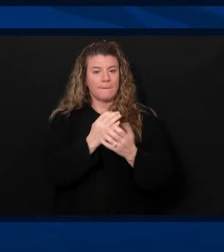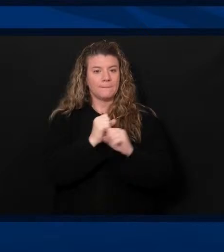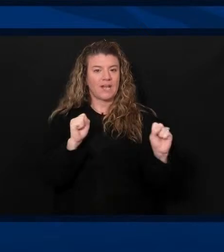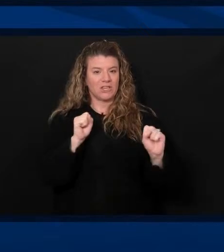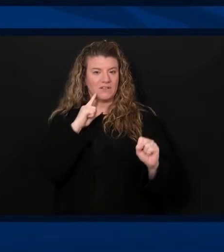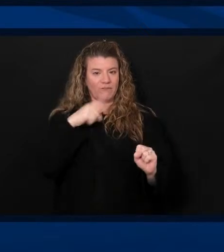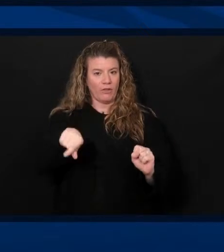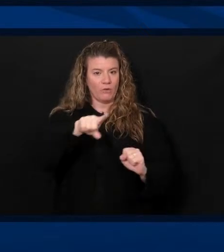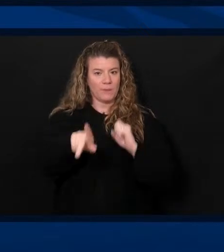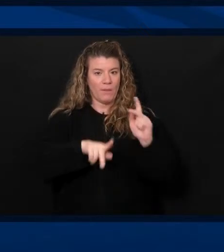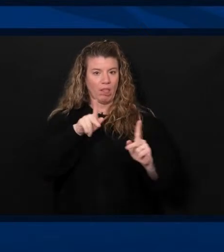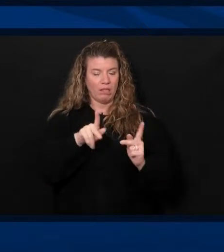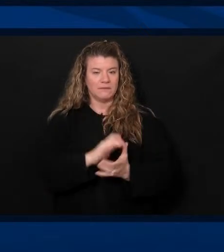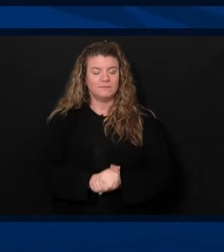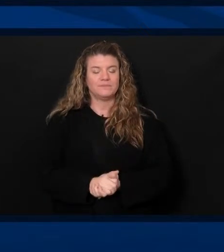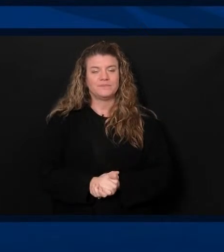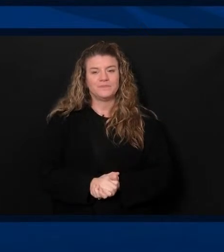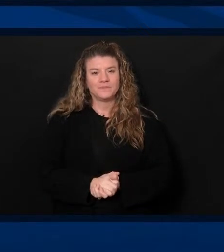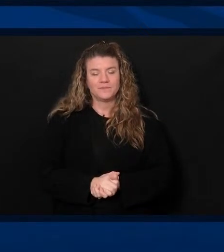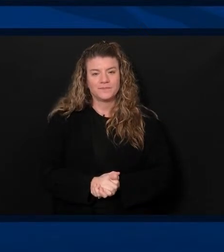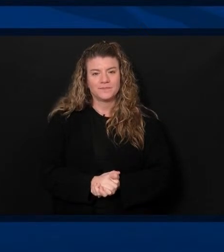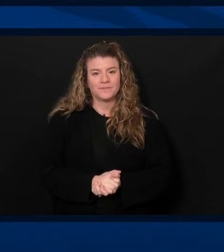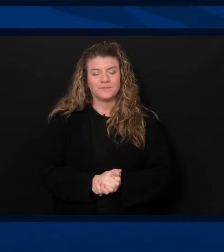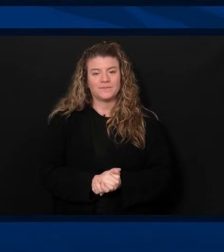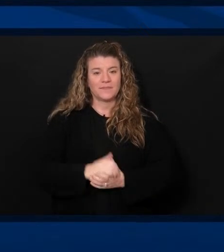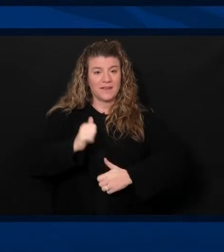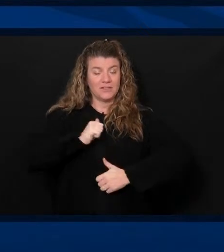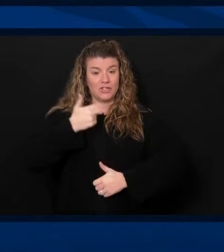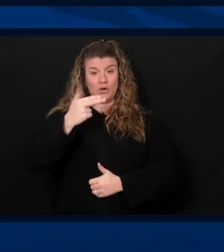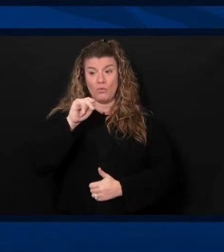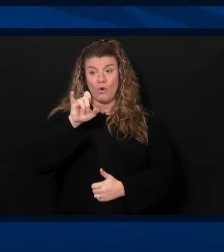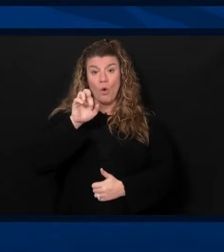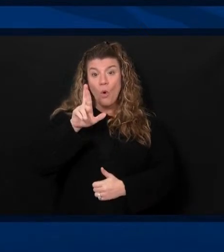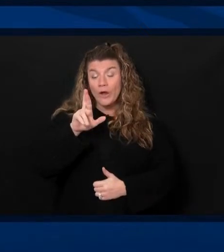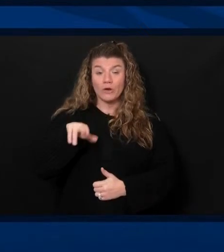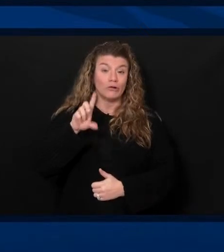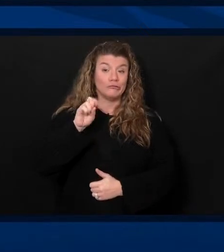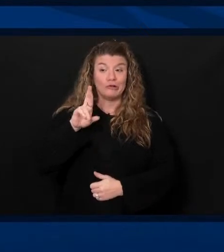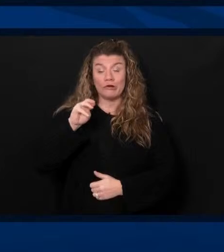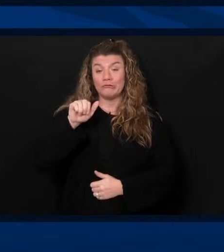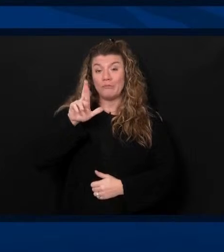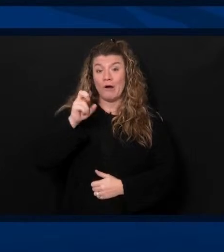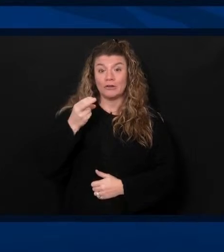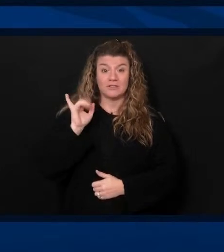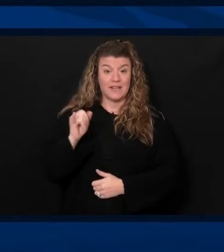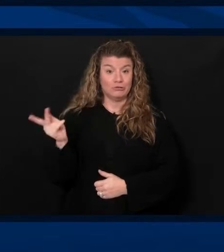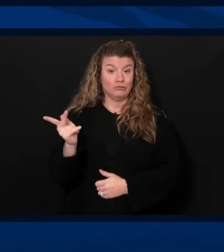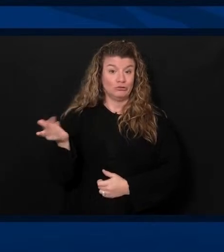you. General Hoyer, I think that's you again, sir, or Dr. Marsh, one of the two of you.